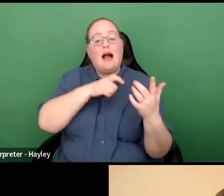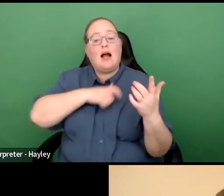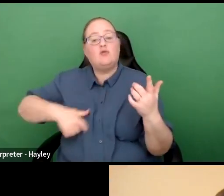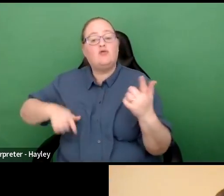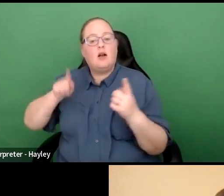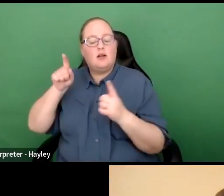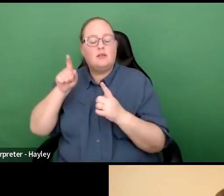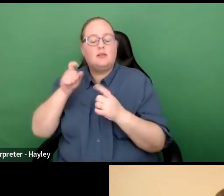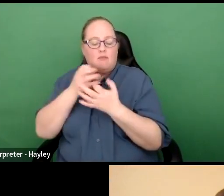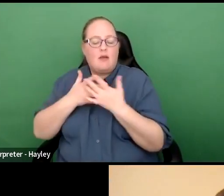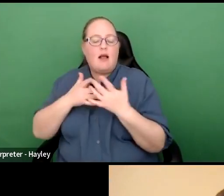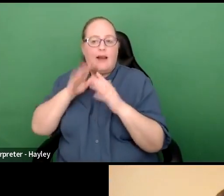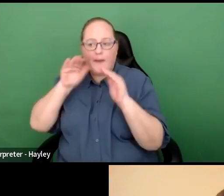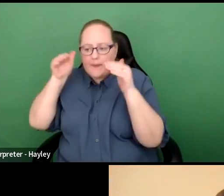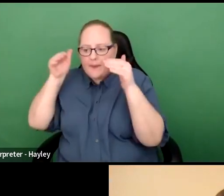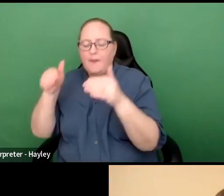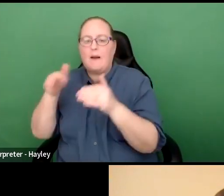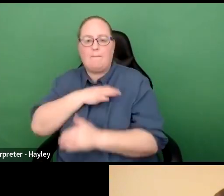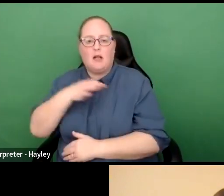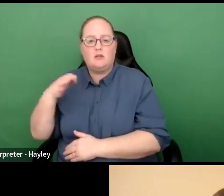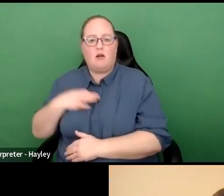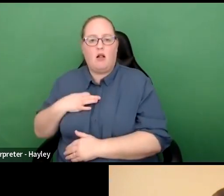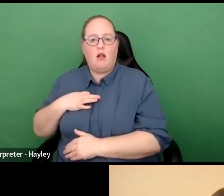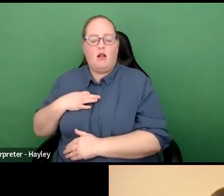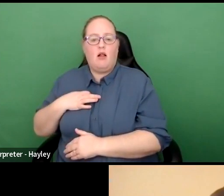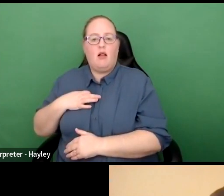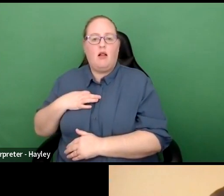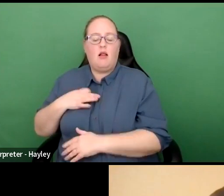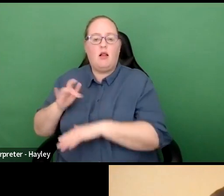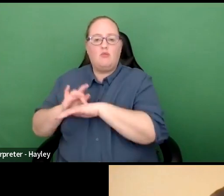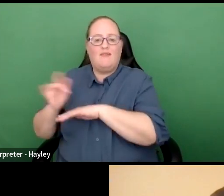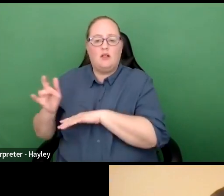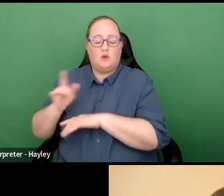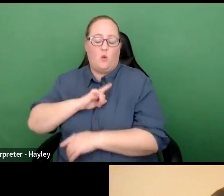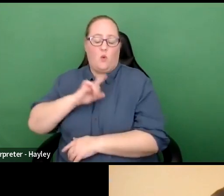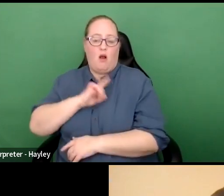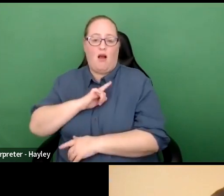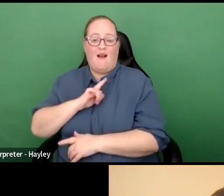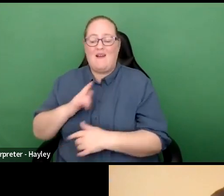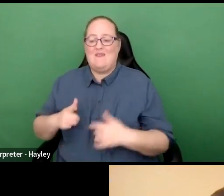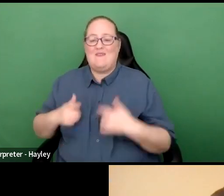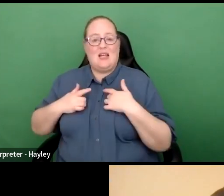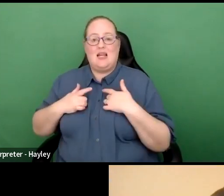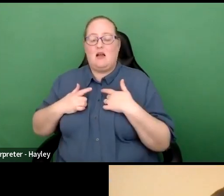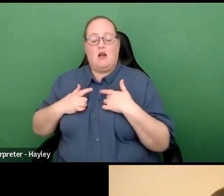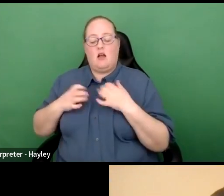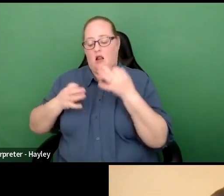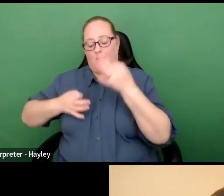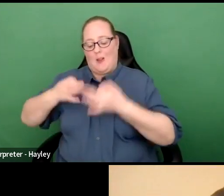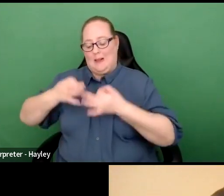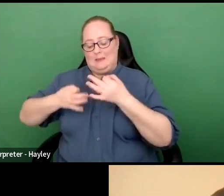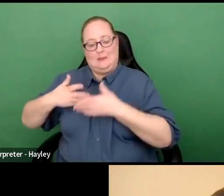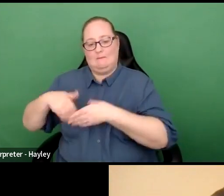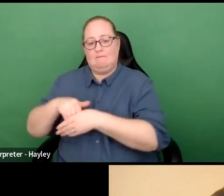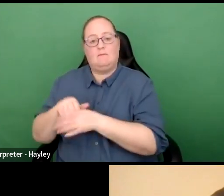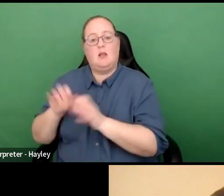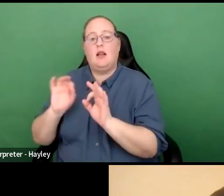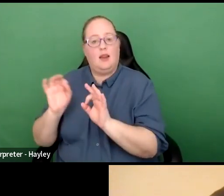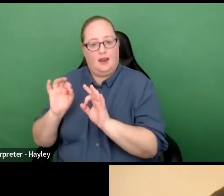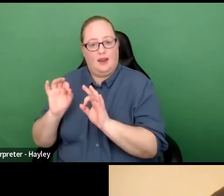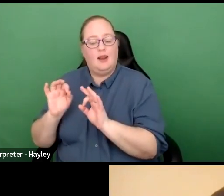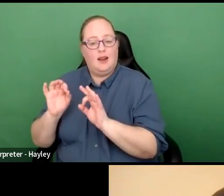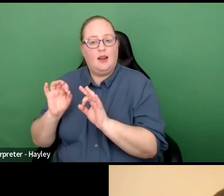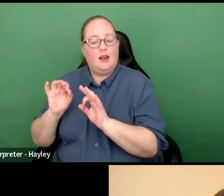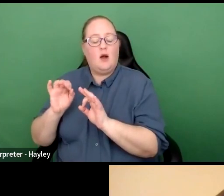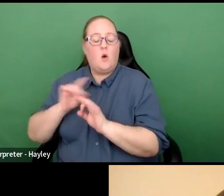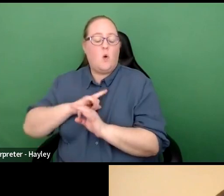medicine, medical profession, because it was apolitical, because they found it abhorrent to join the Communist Party.